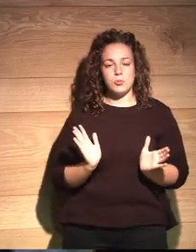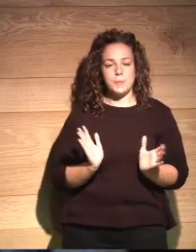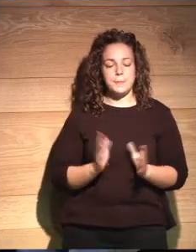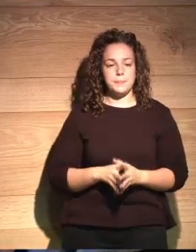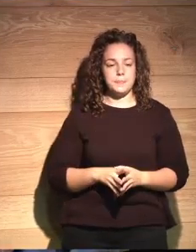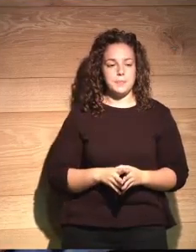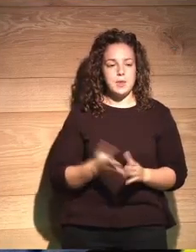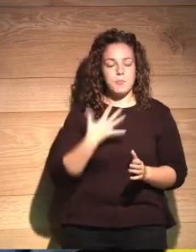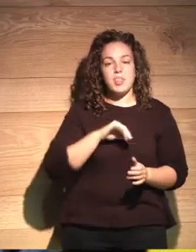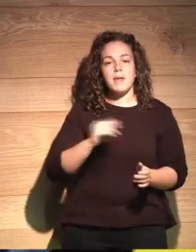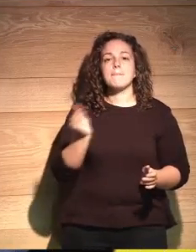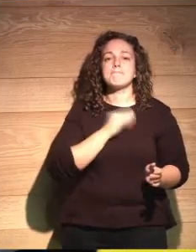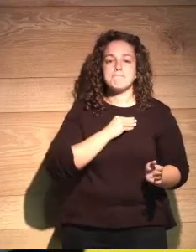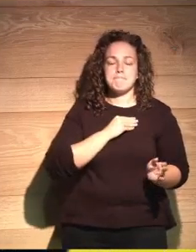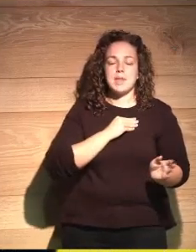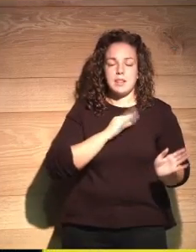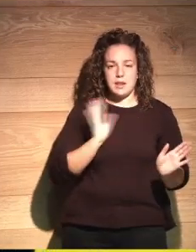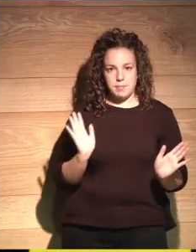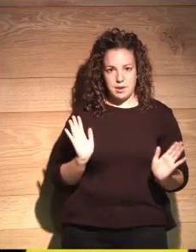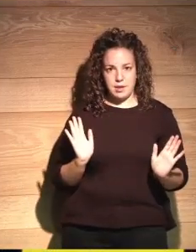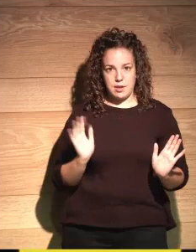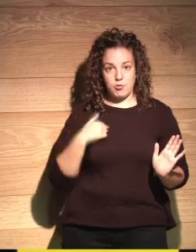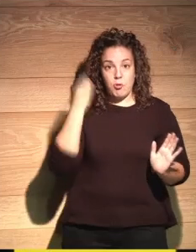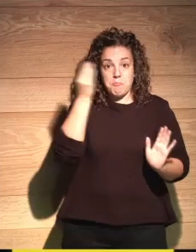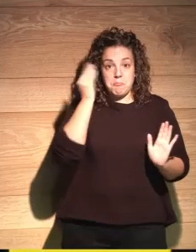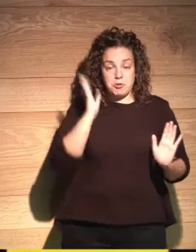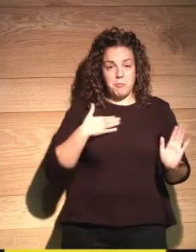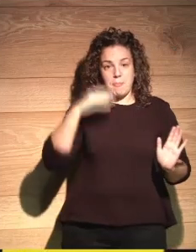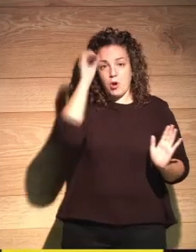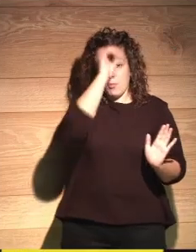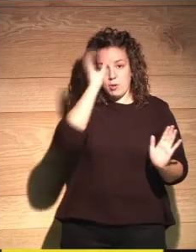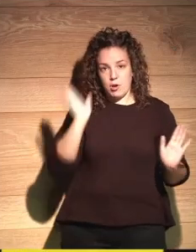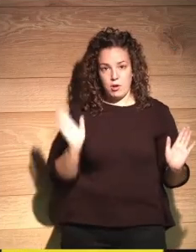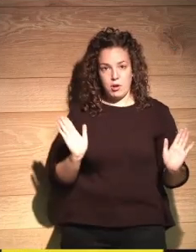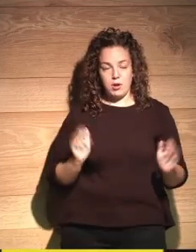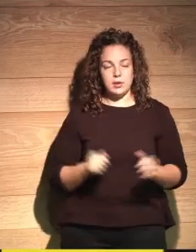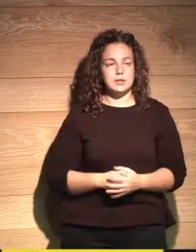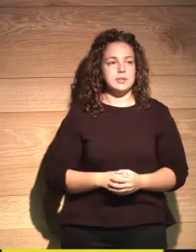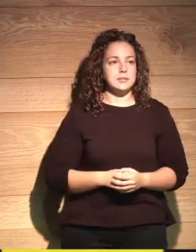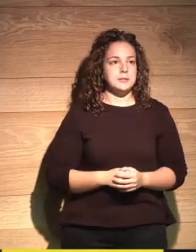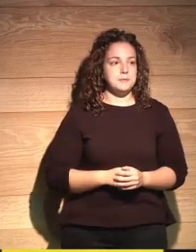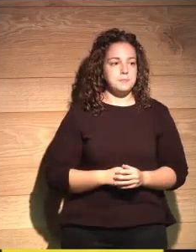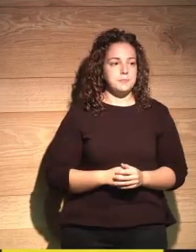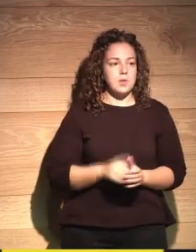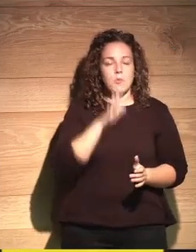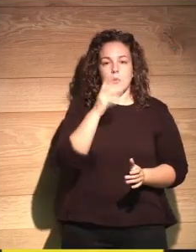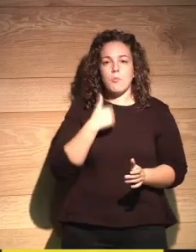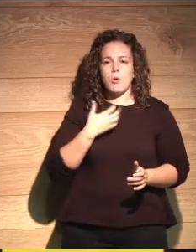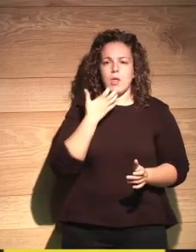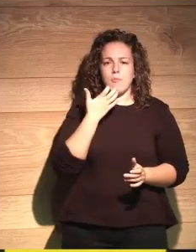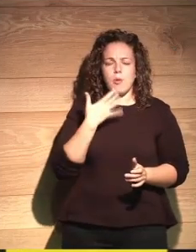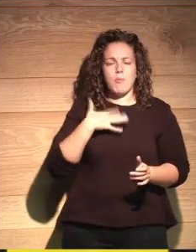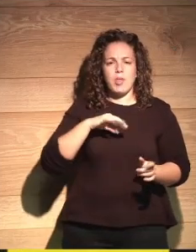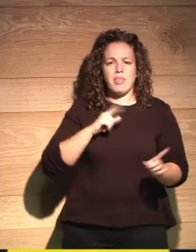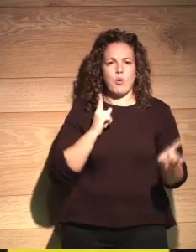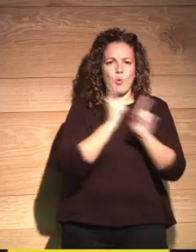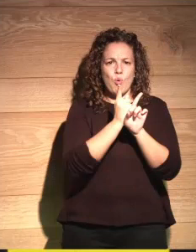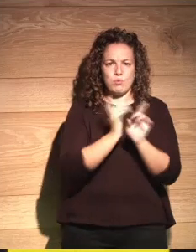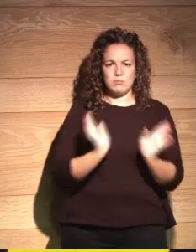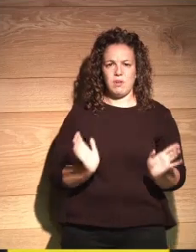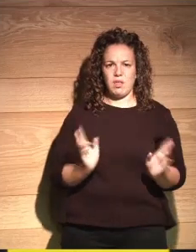new, modern topic, but I think there are many people aware of this, and there could be